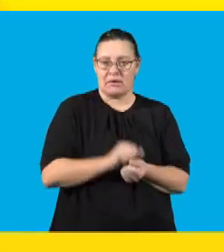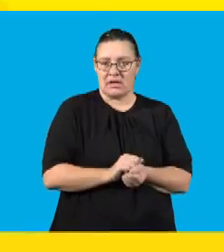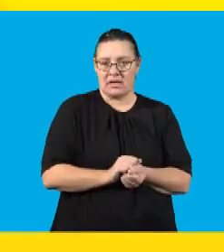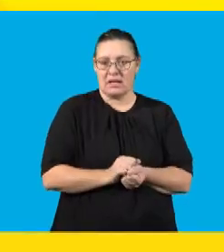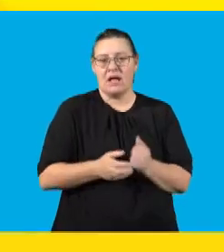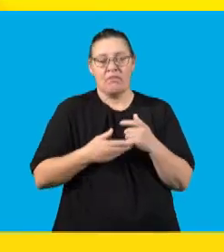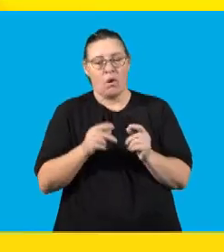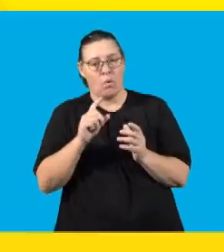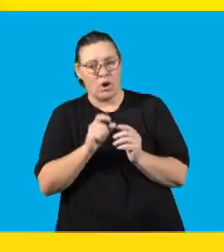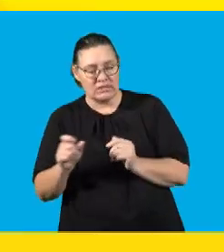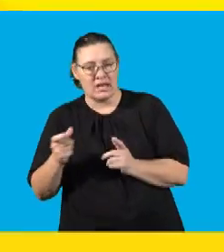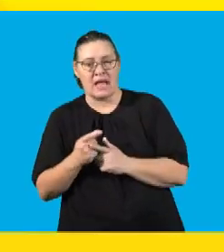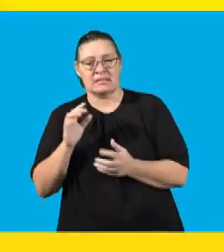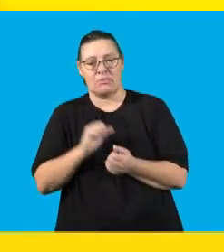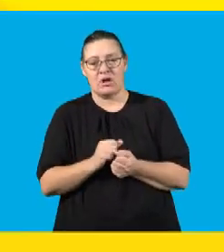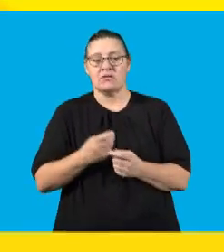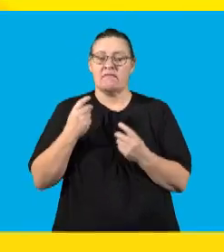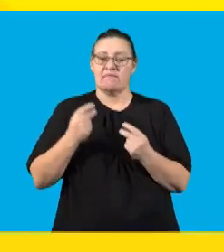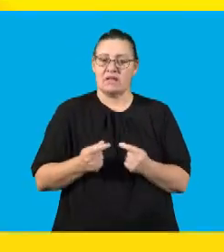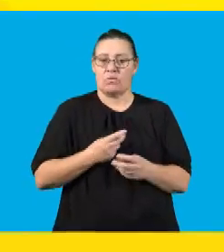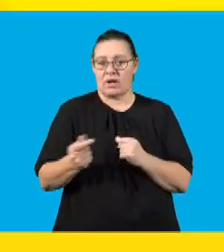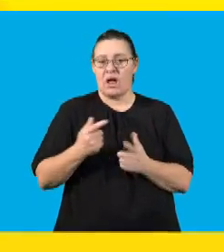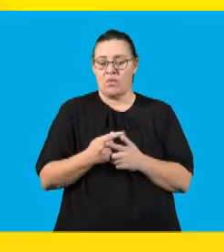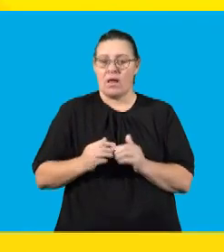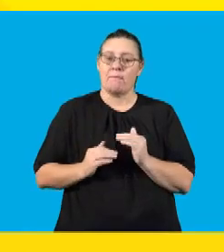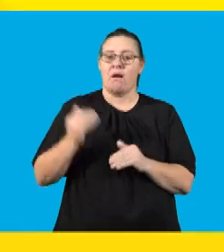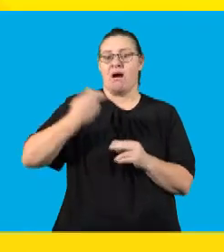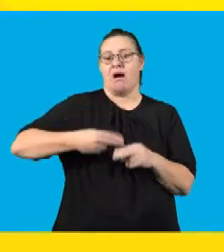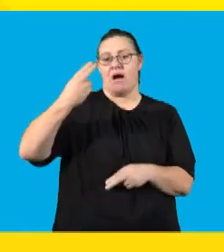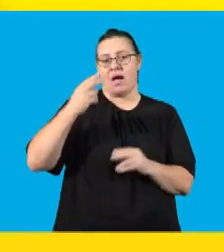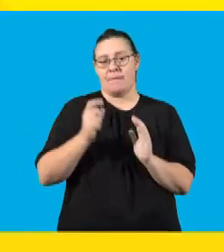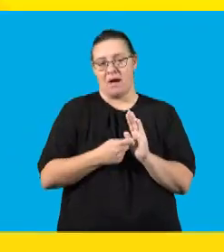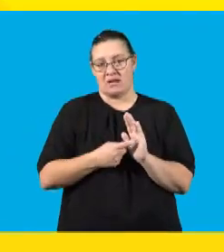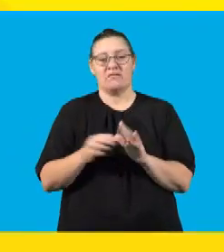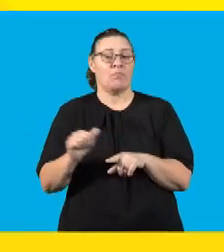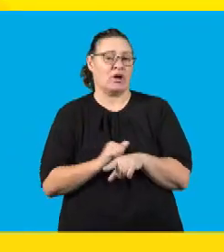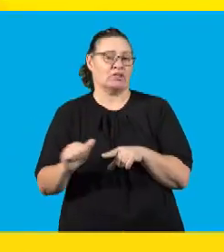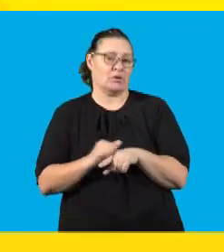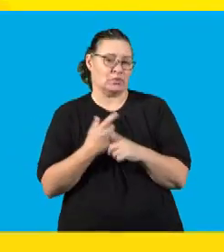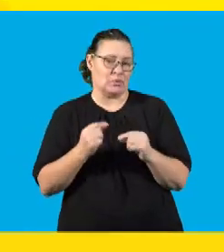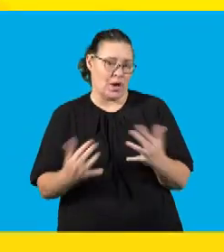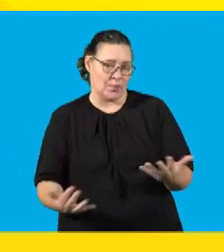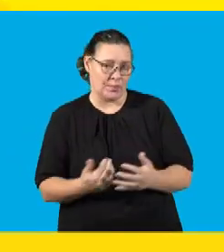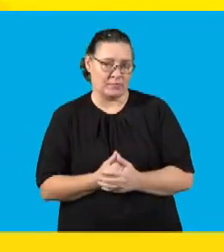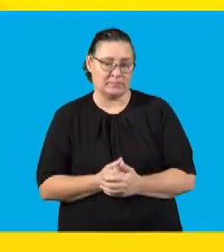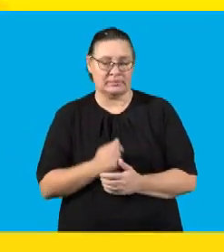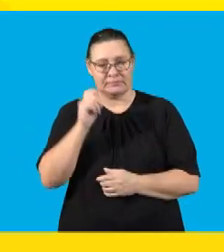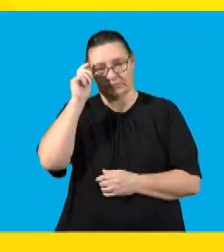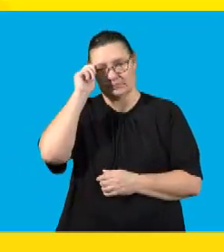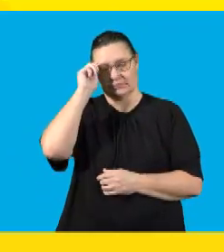summary, count the words, and move on. The summary is a quick win that will score you high marks if you practice how to do it.